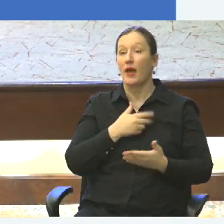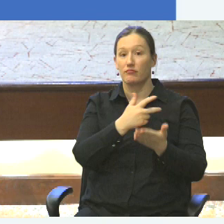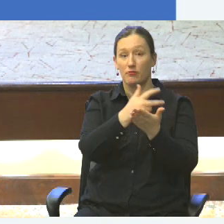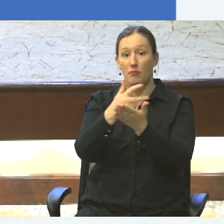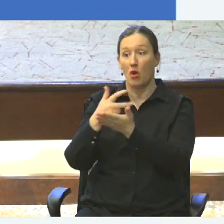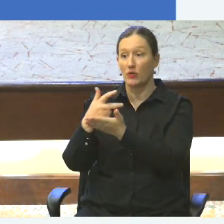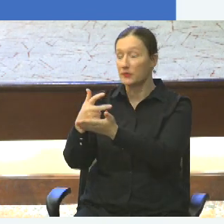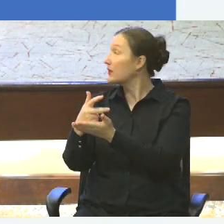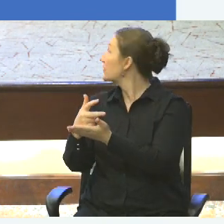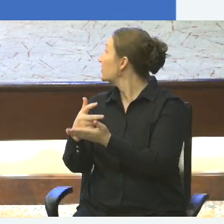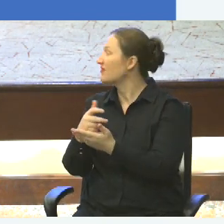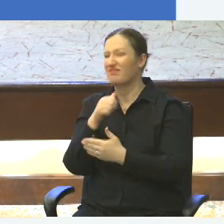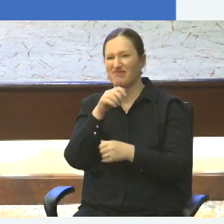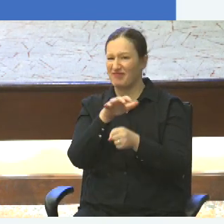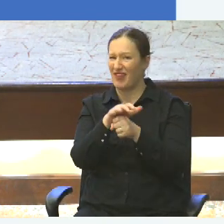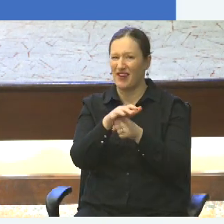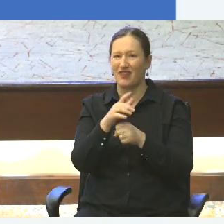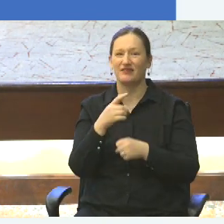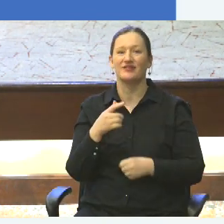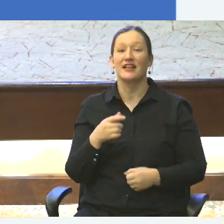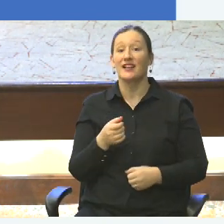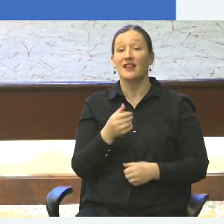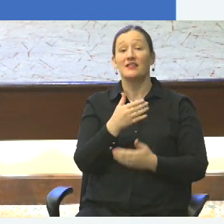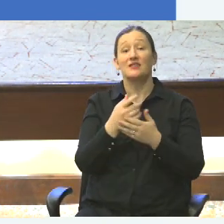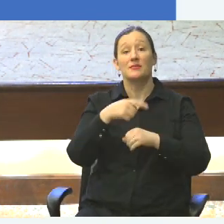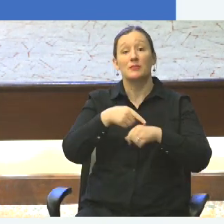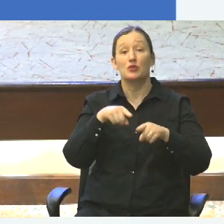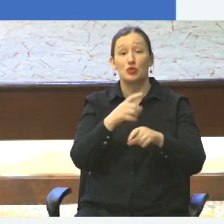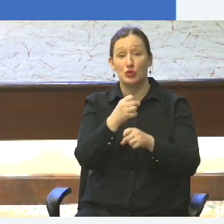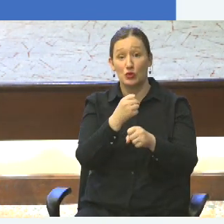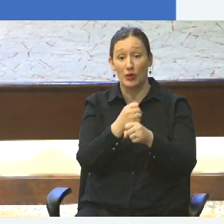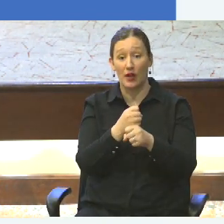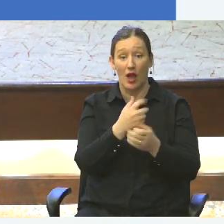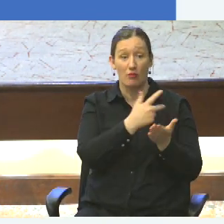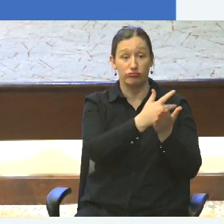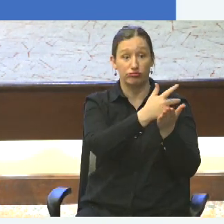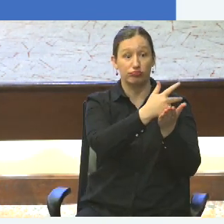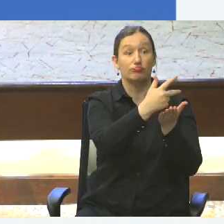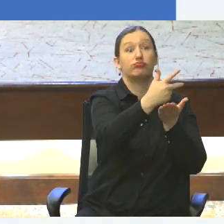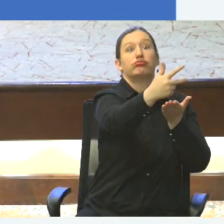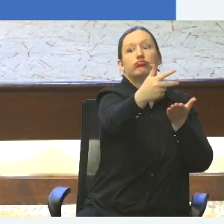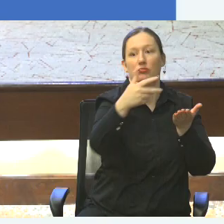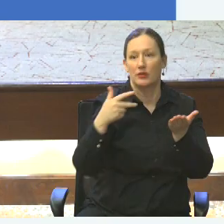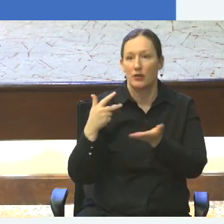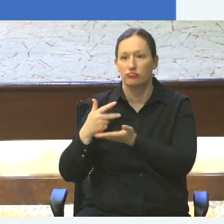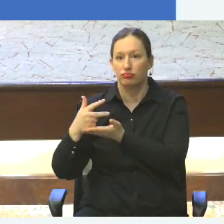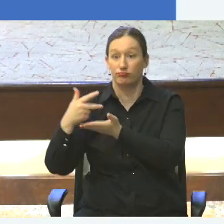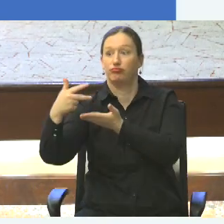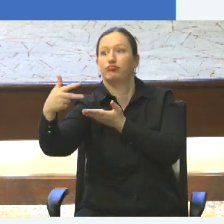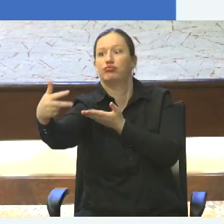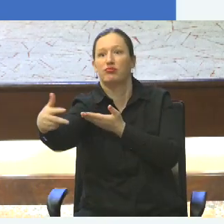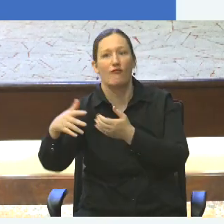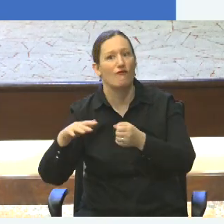seasonally inadequate. There are times during the year that that parking lot is overflowing and there's cars parked in the grass or in other landscaped